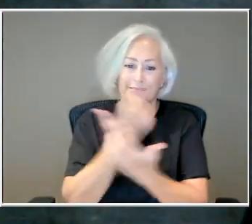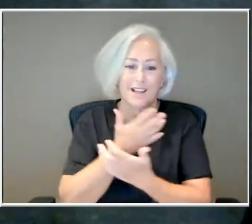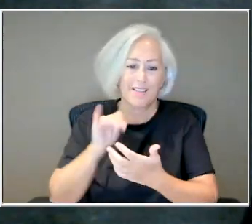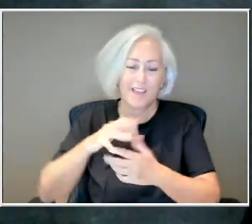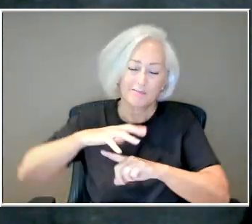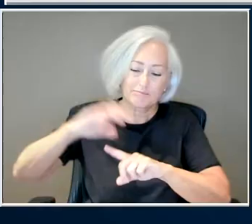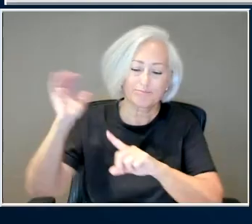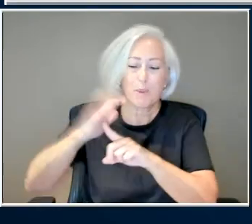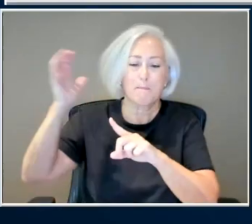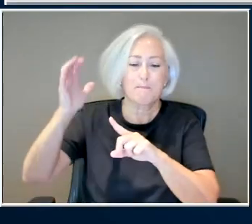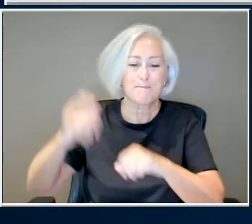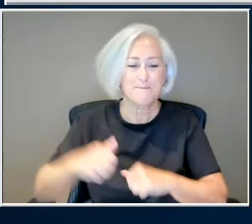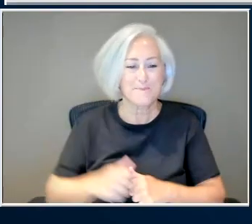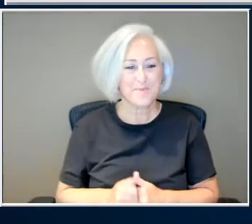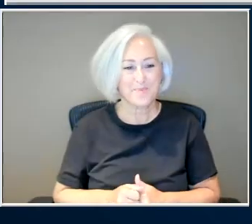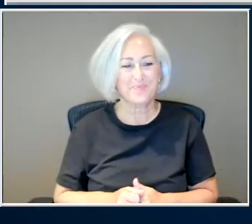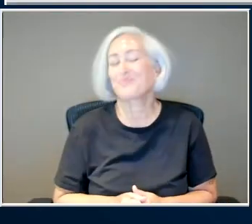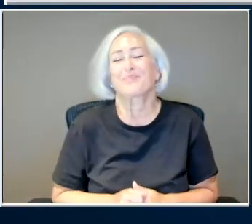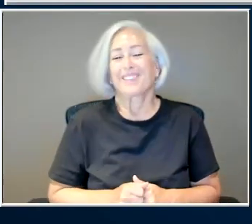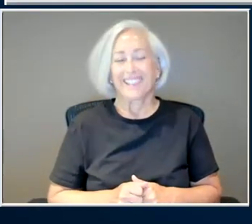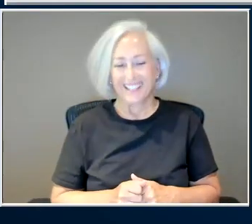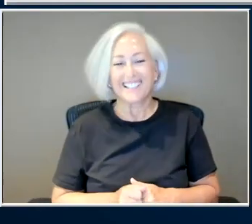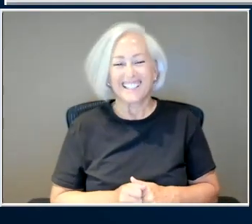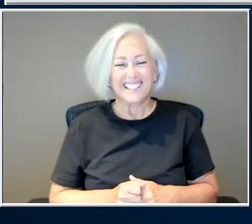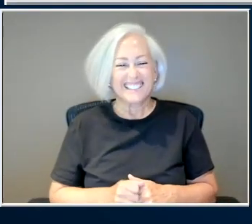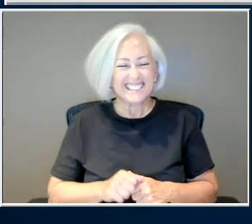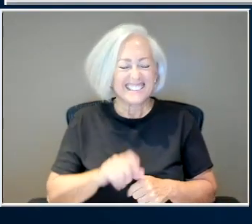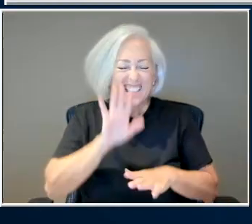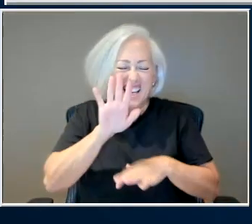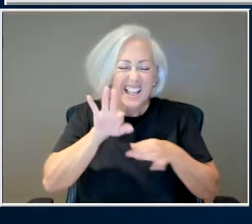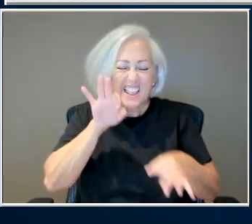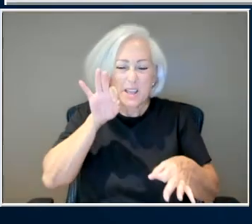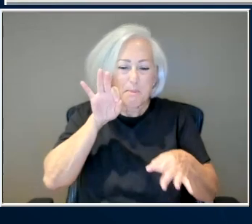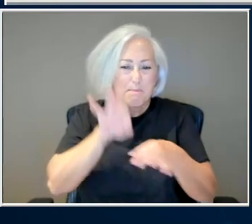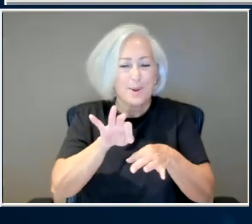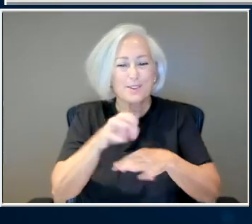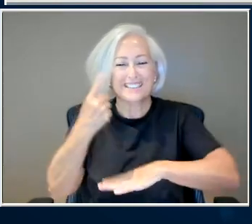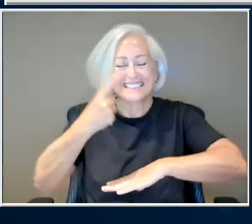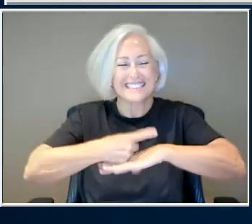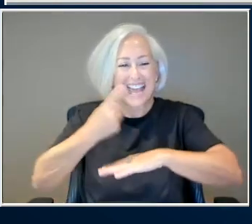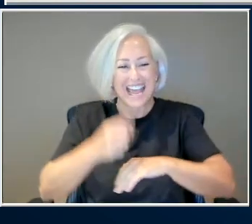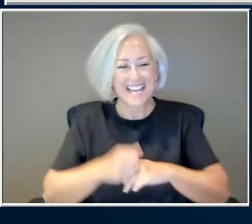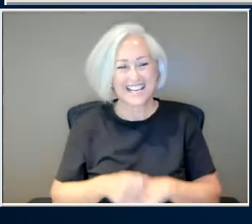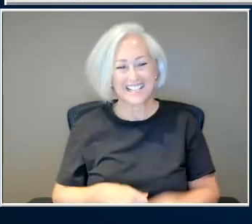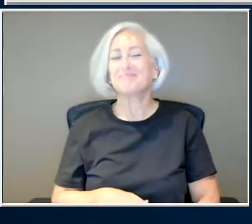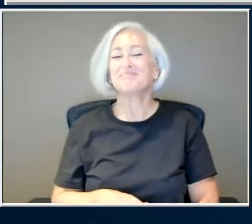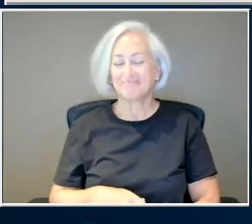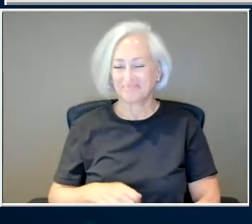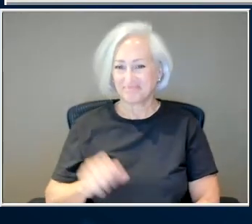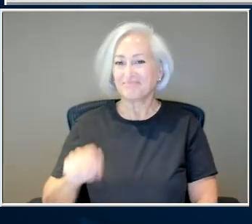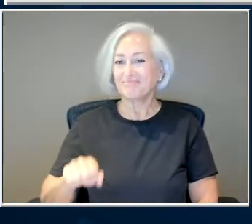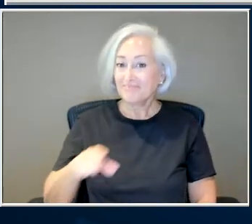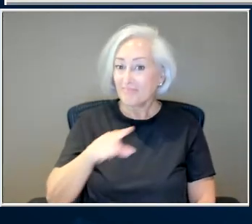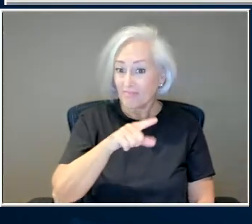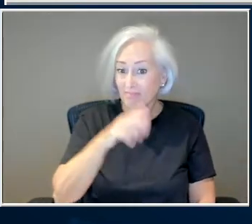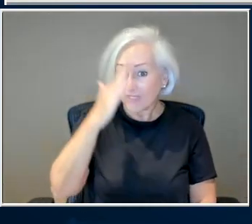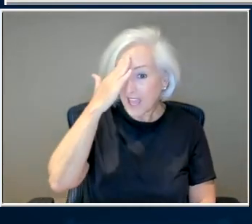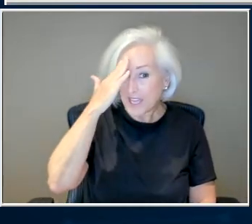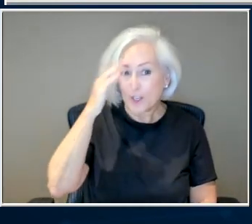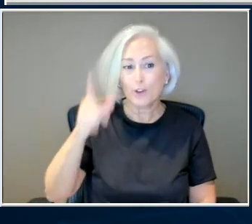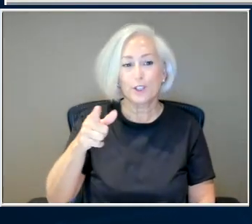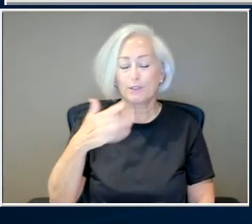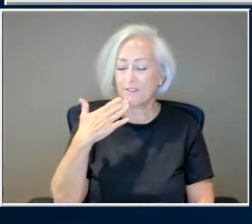the whole weekend. Yeah, kind of just like the perfect day. And I know you've had a chance to thank Justin